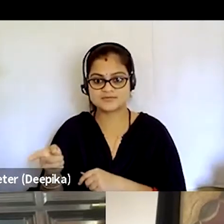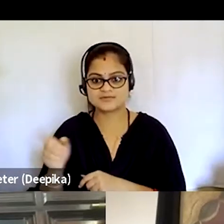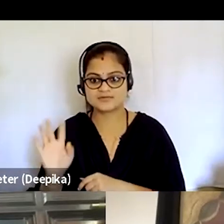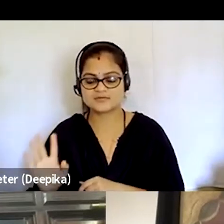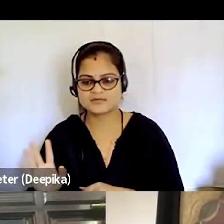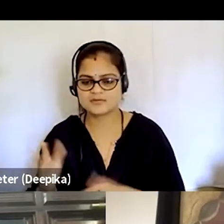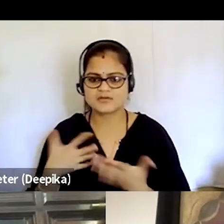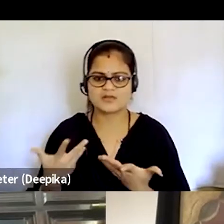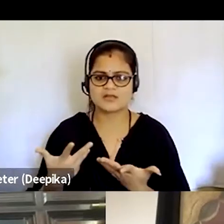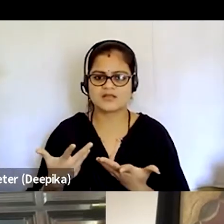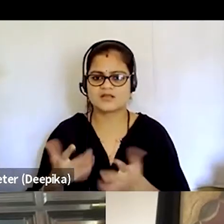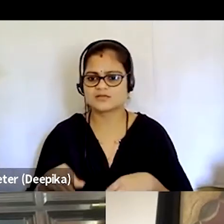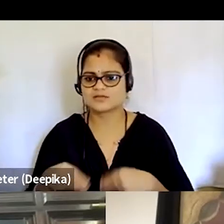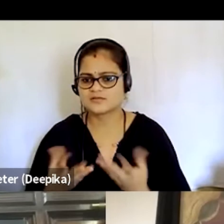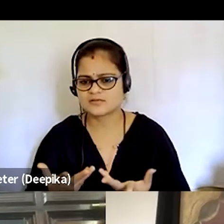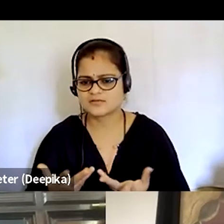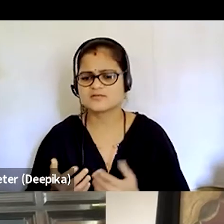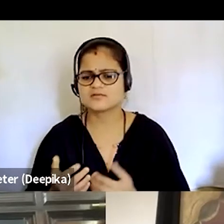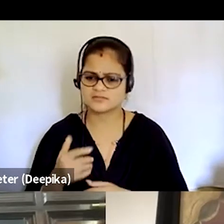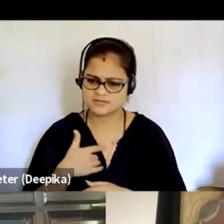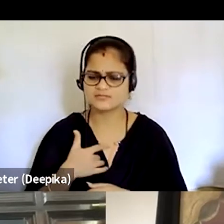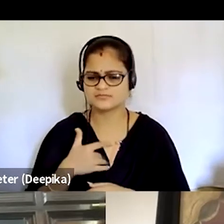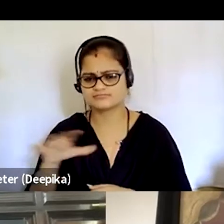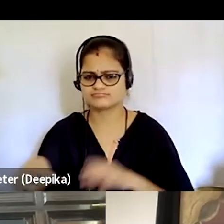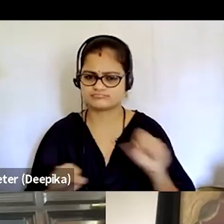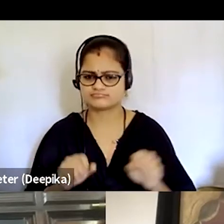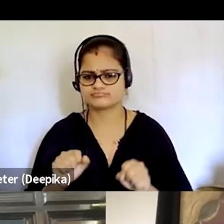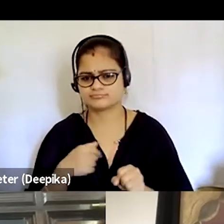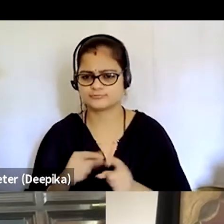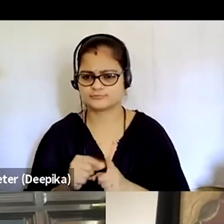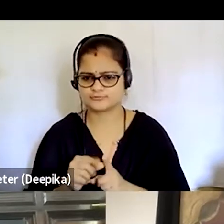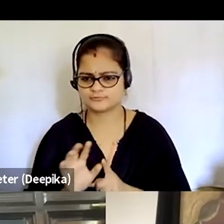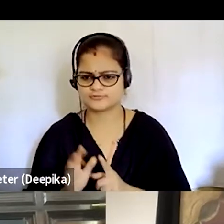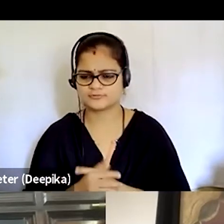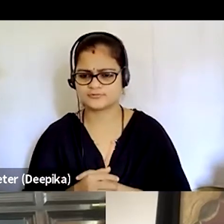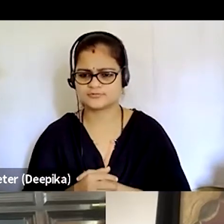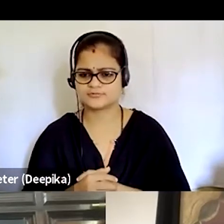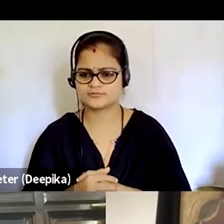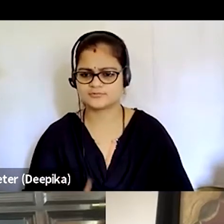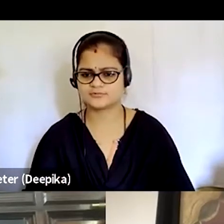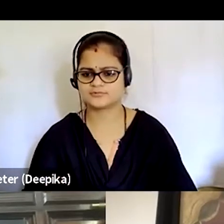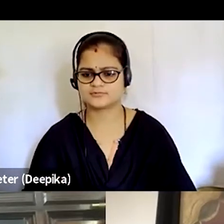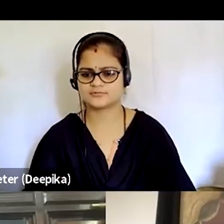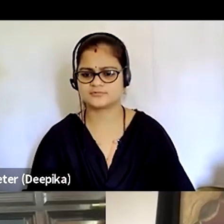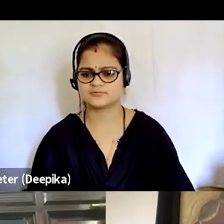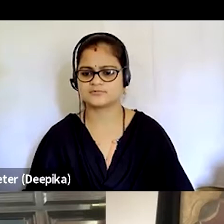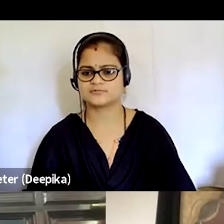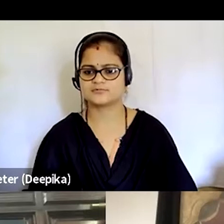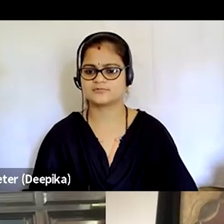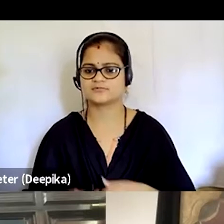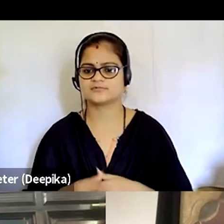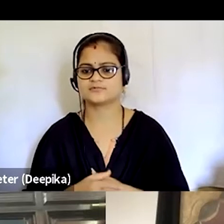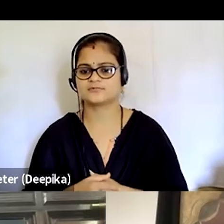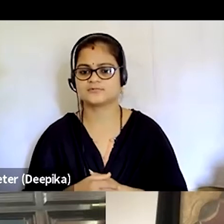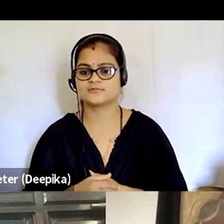can we afford that? I said, I'll figure it out. Right, yes. And I immediately got in touch with,